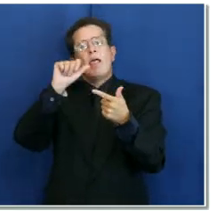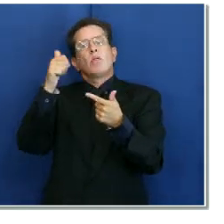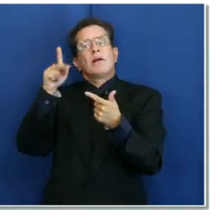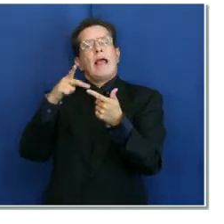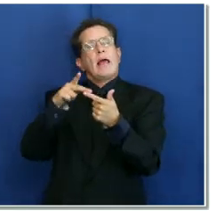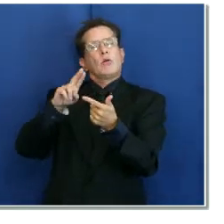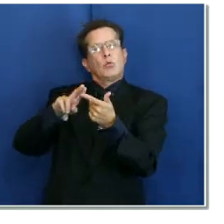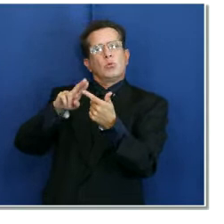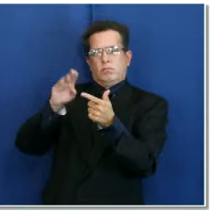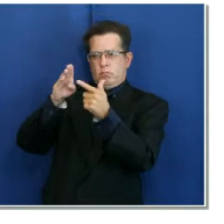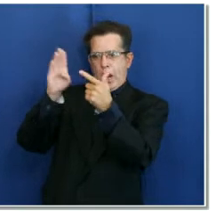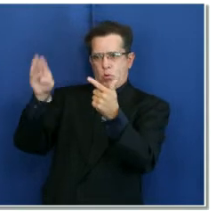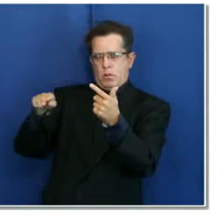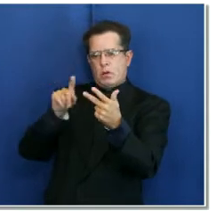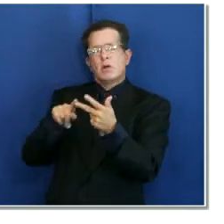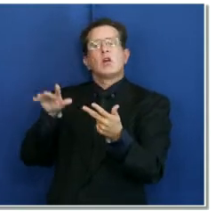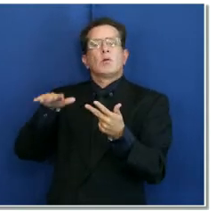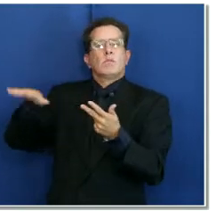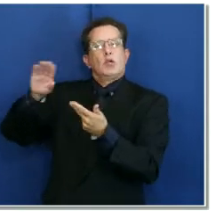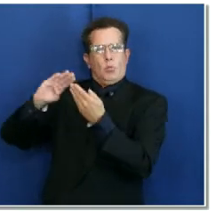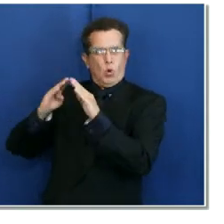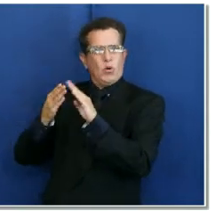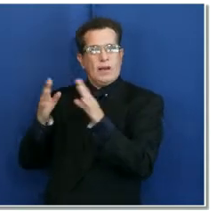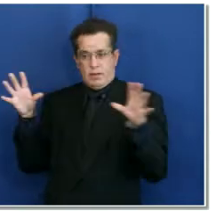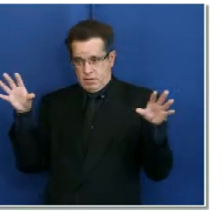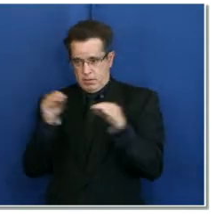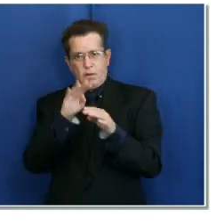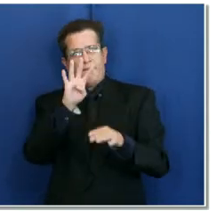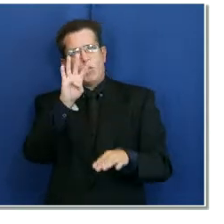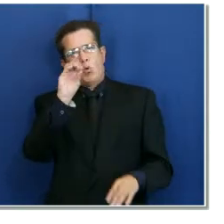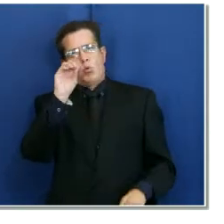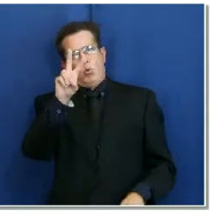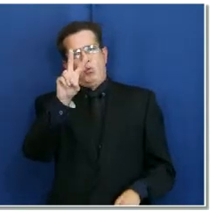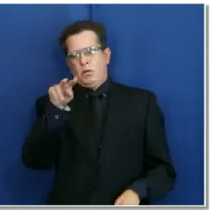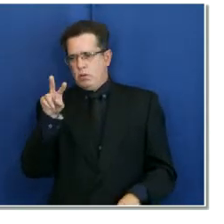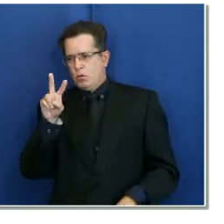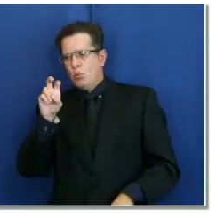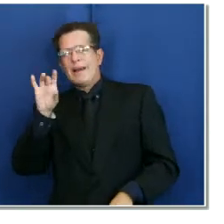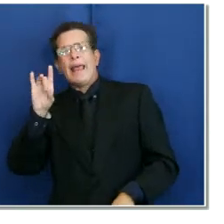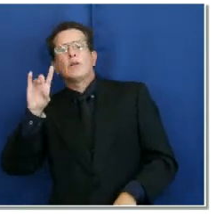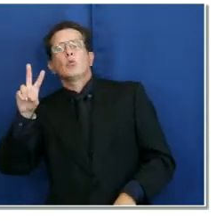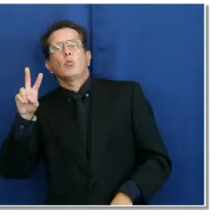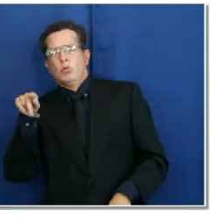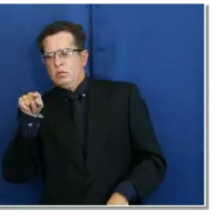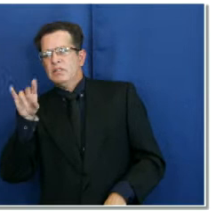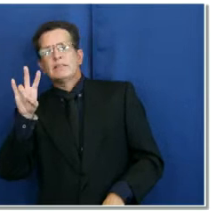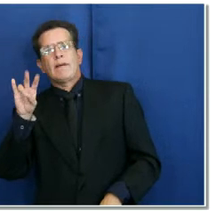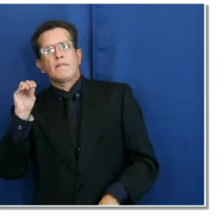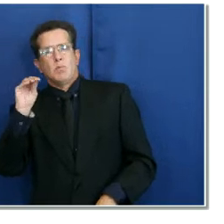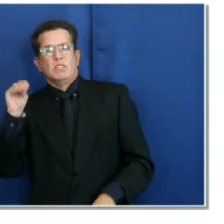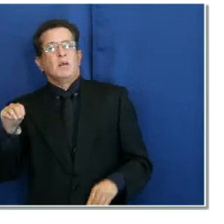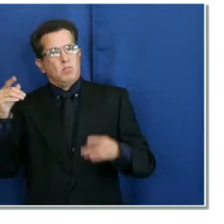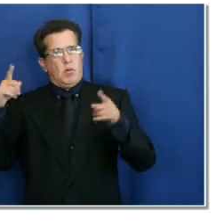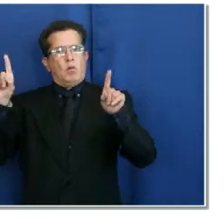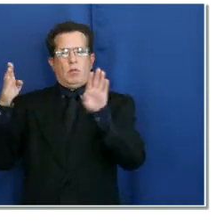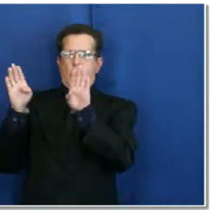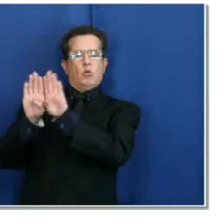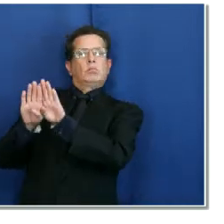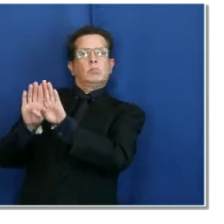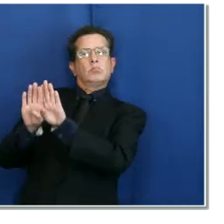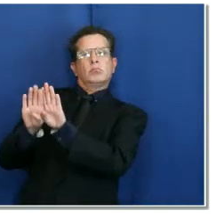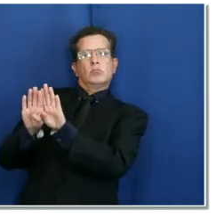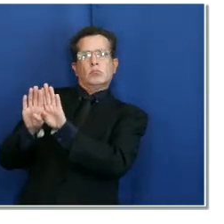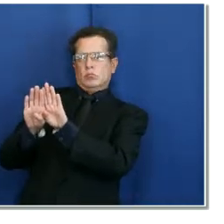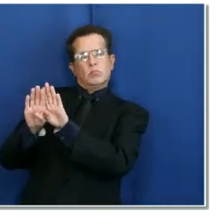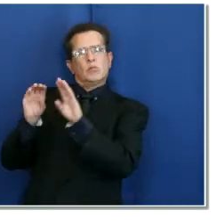community settings. Of the 402 outbreaks, 282 or 70% are now closed or inactive,